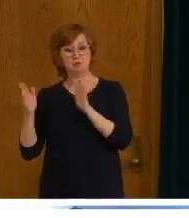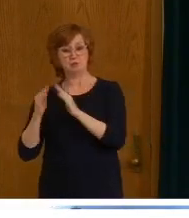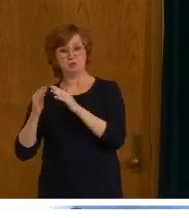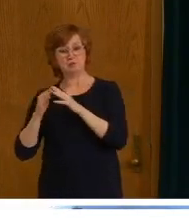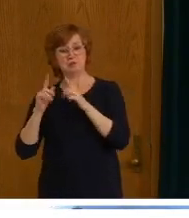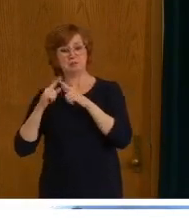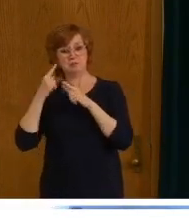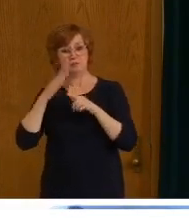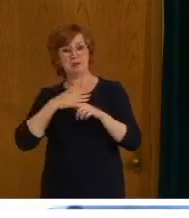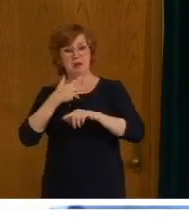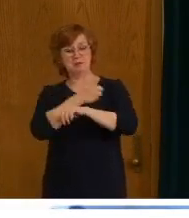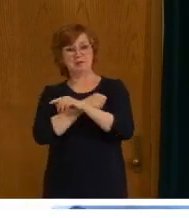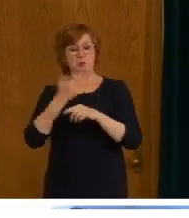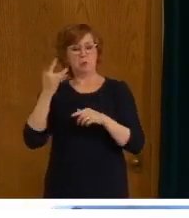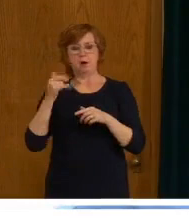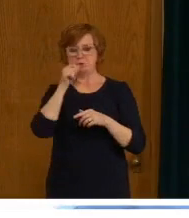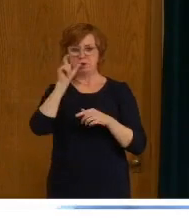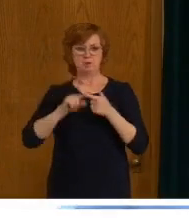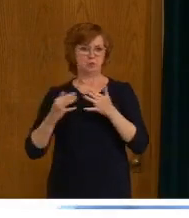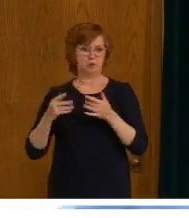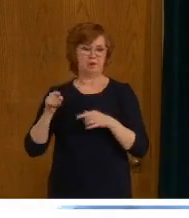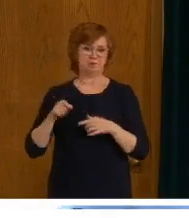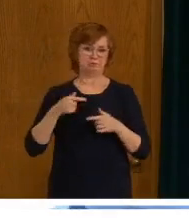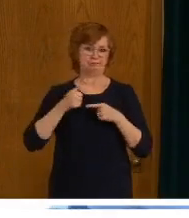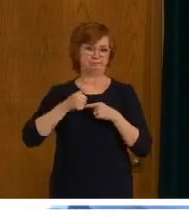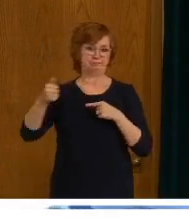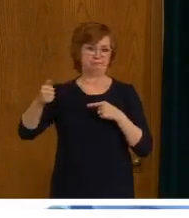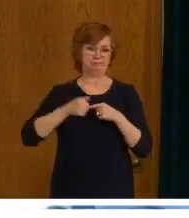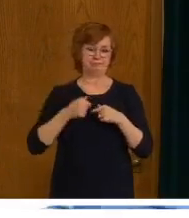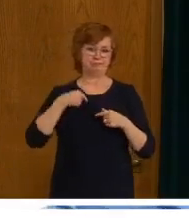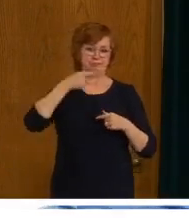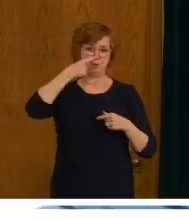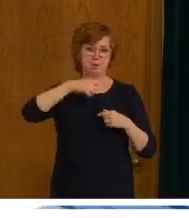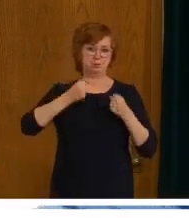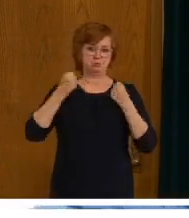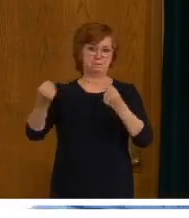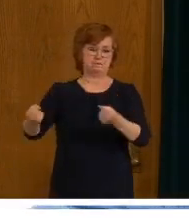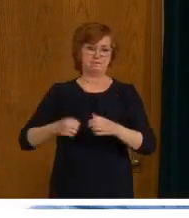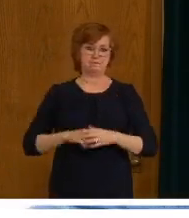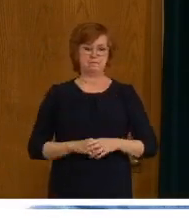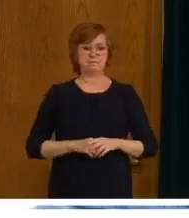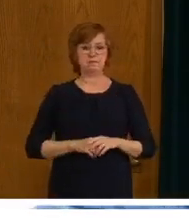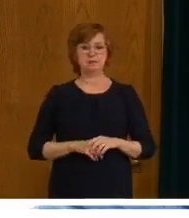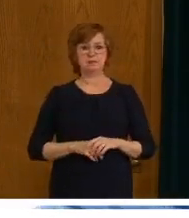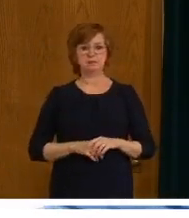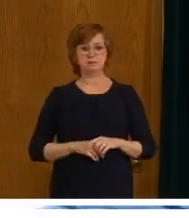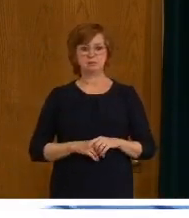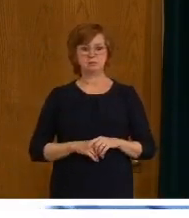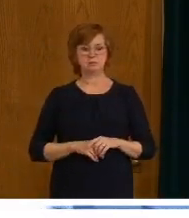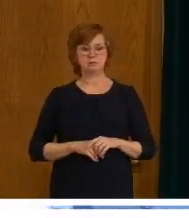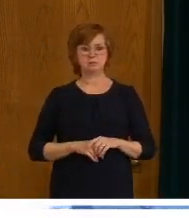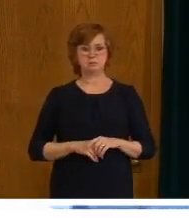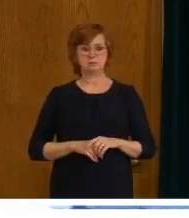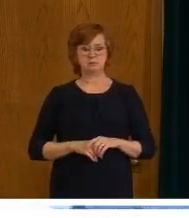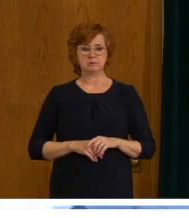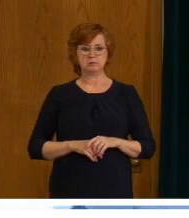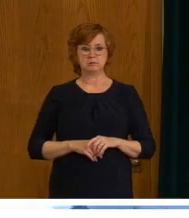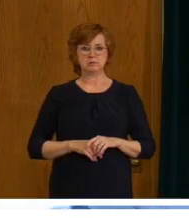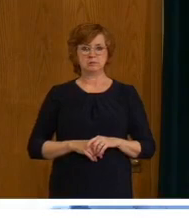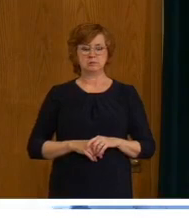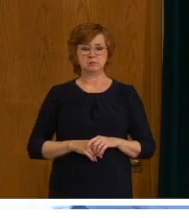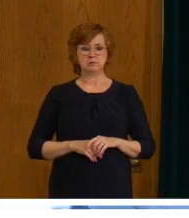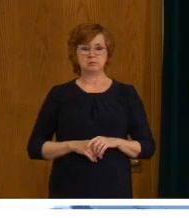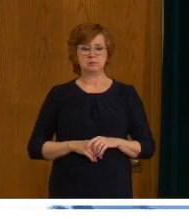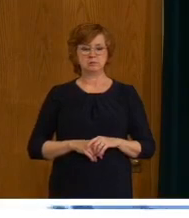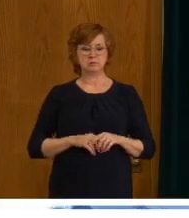they find a quicker appointment there. That is all fine. So there's more convenience in some parts of the province, and if in other